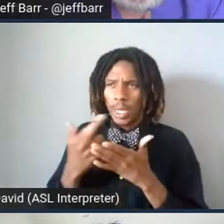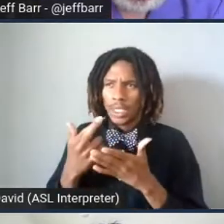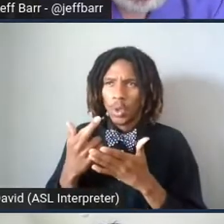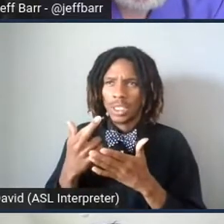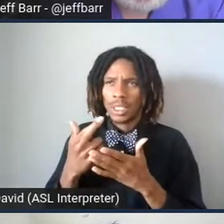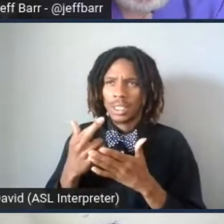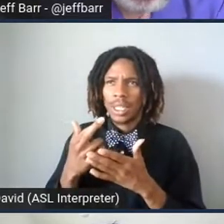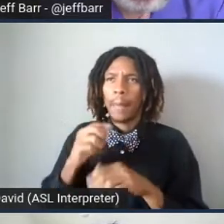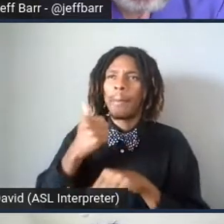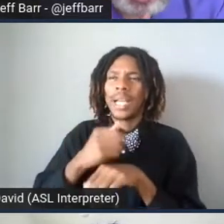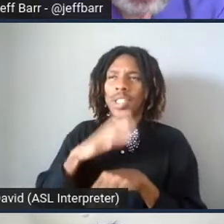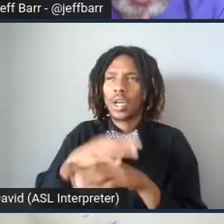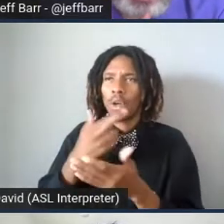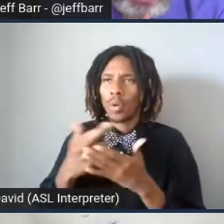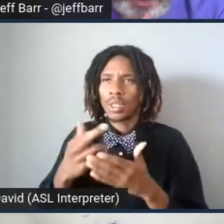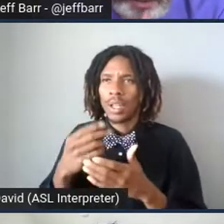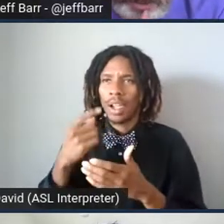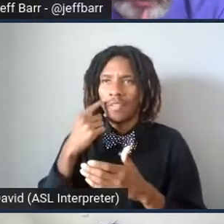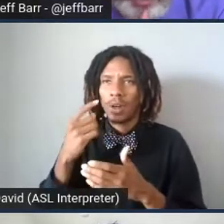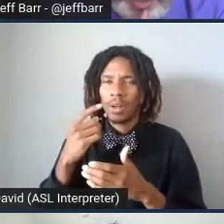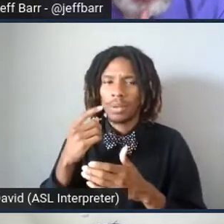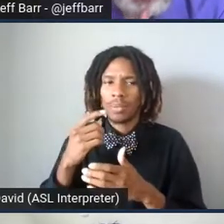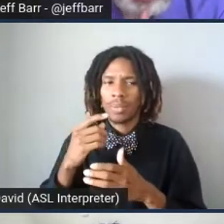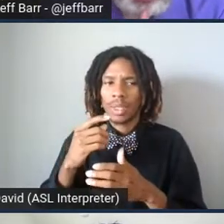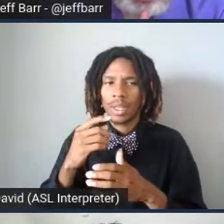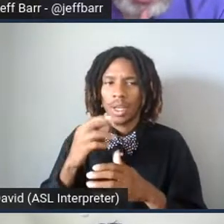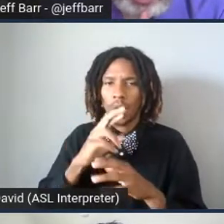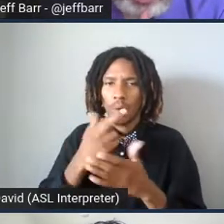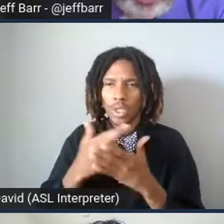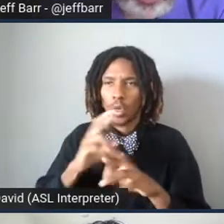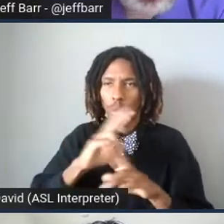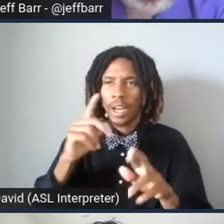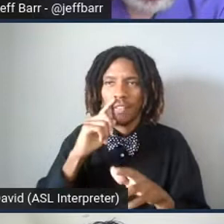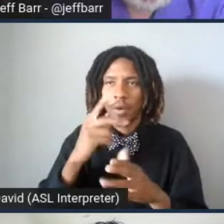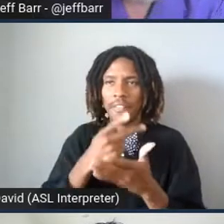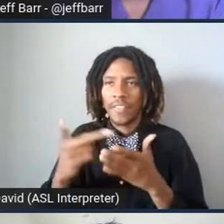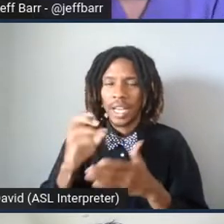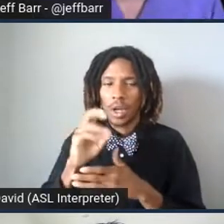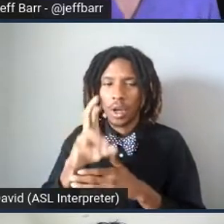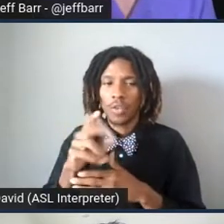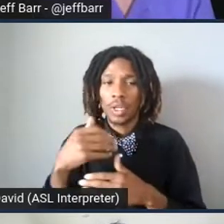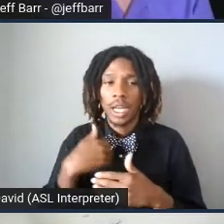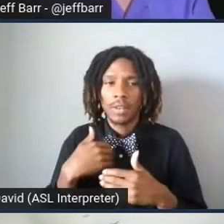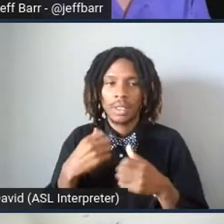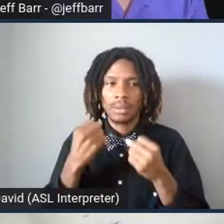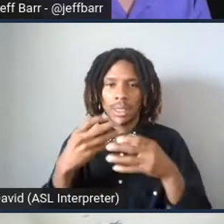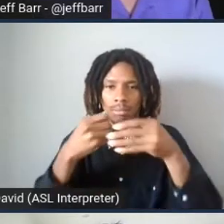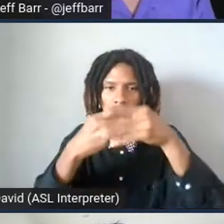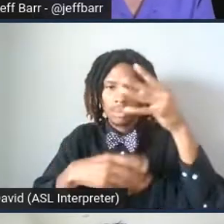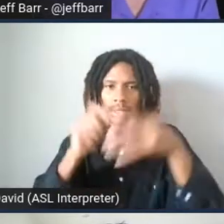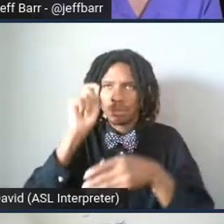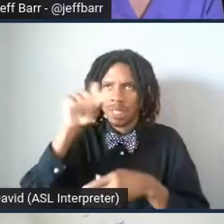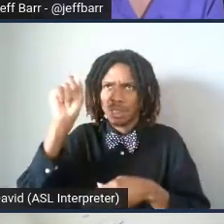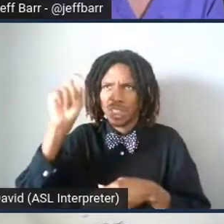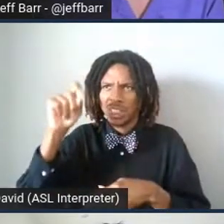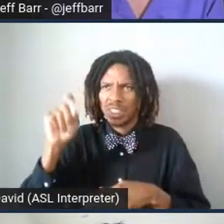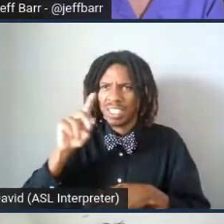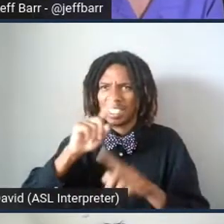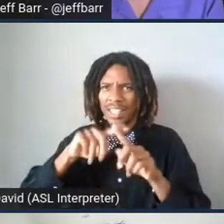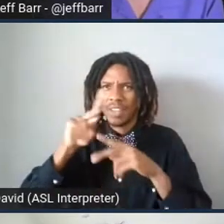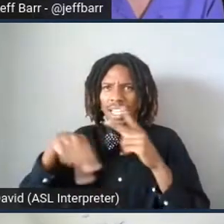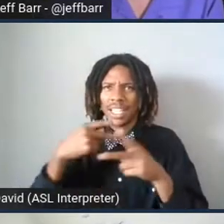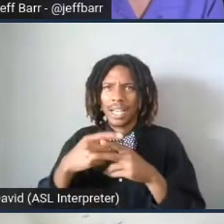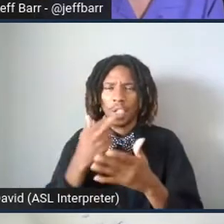actually about that are ready to be failed over or can be failed over? So you have a long set of checks for all different kinds of AWS resources,